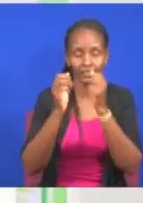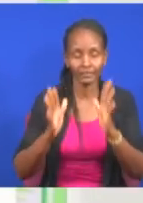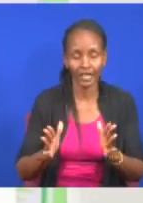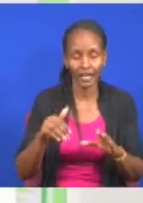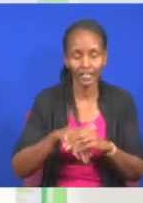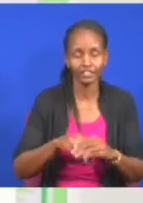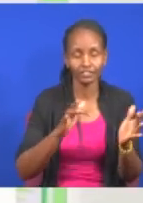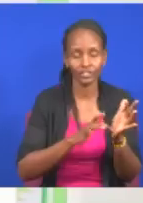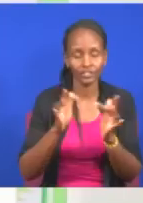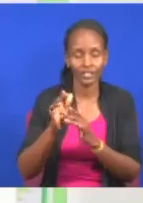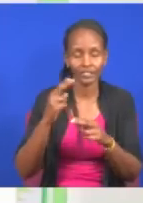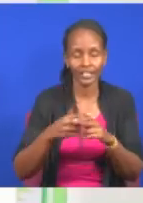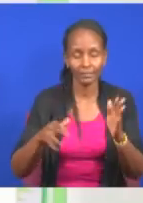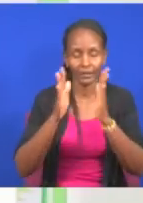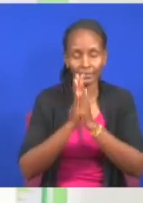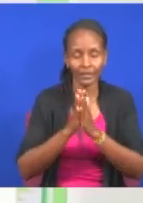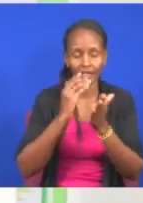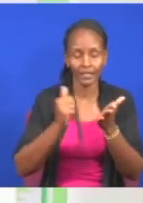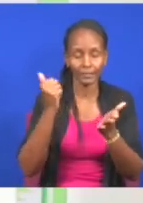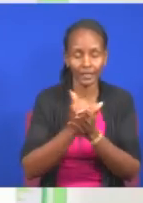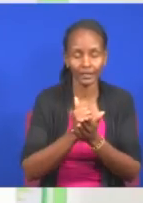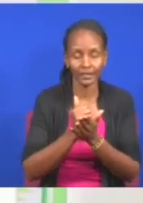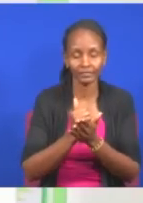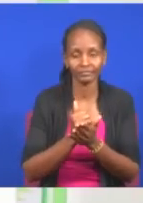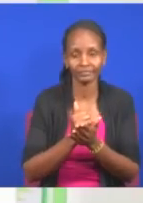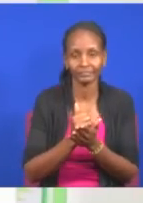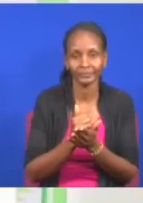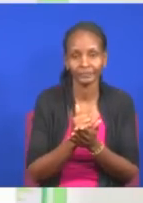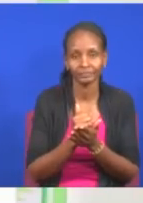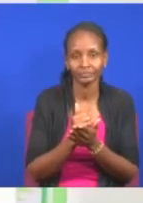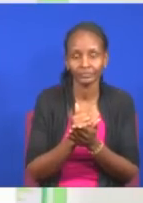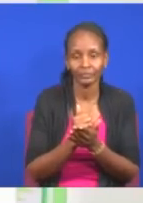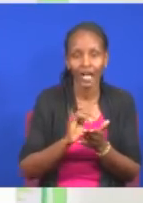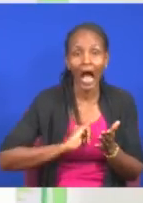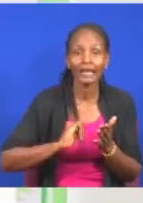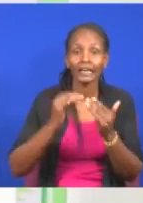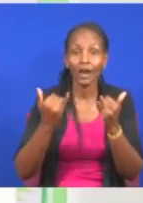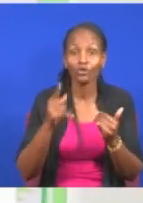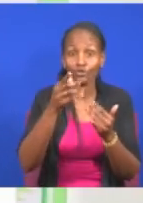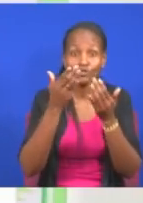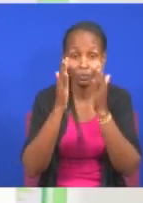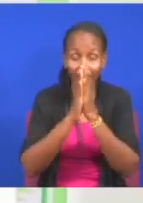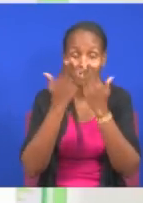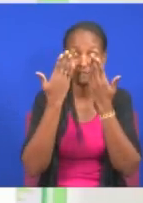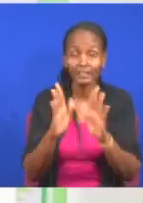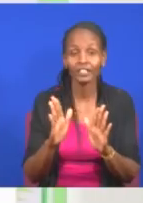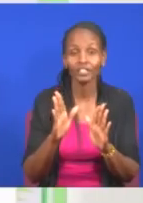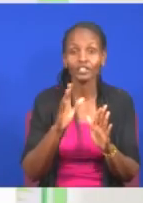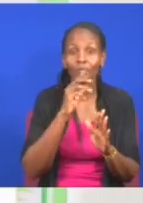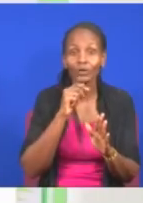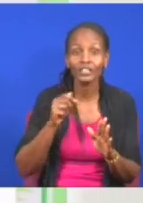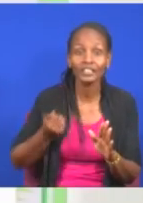In Jesus' name we pray. Amen. And now that you've prayed that prayer, boys and